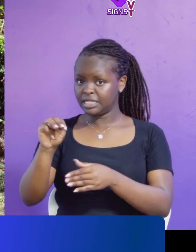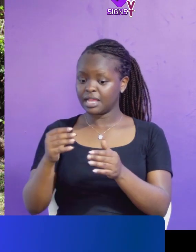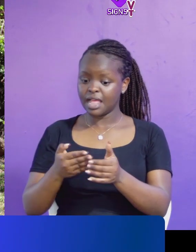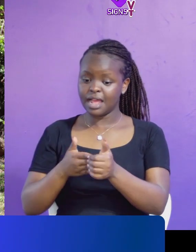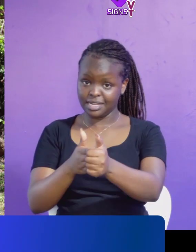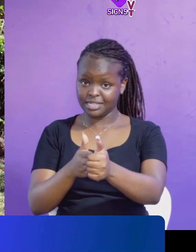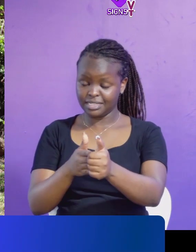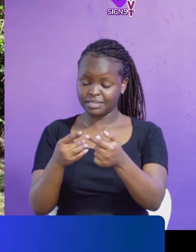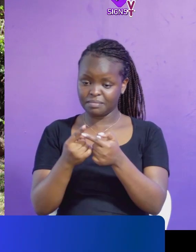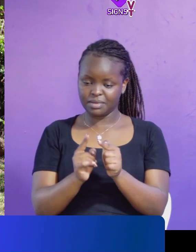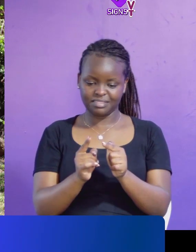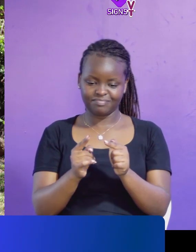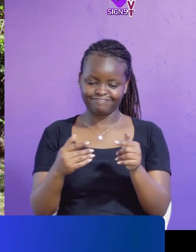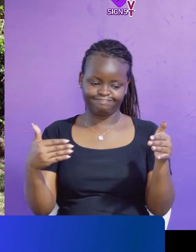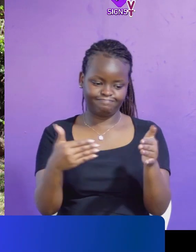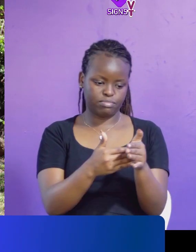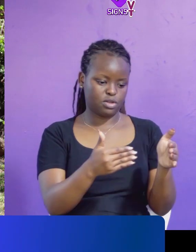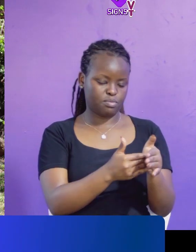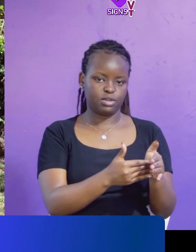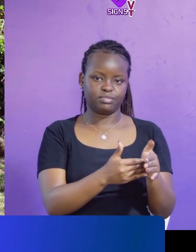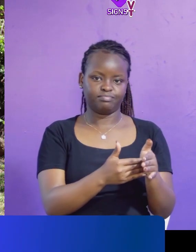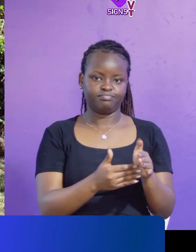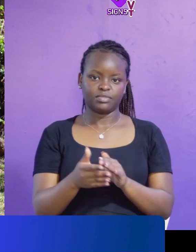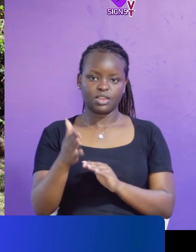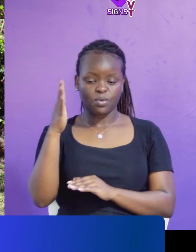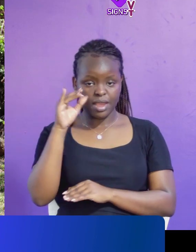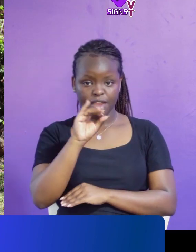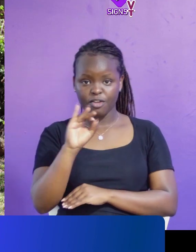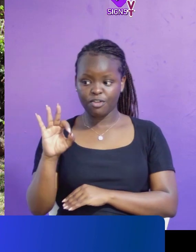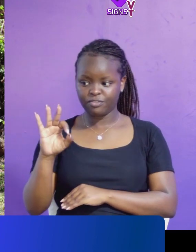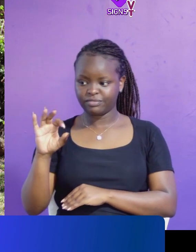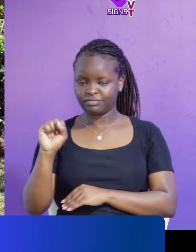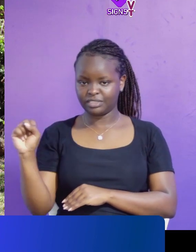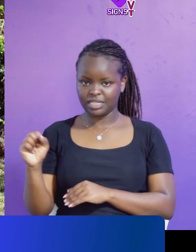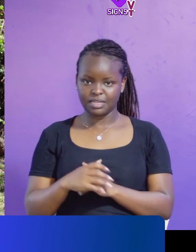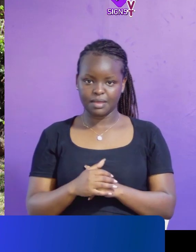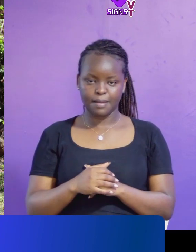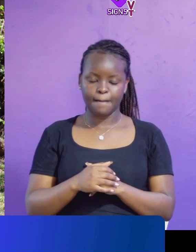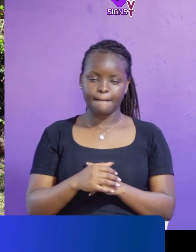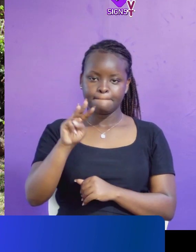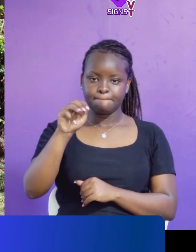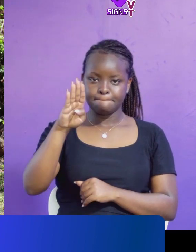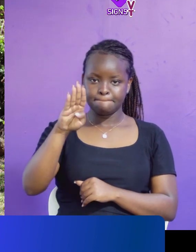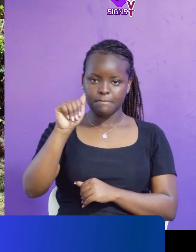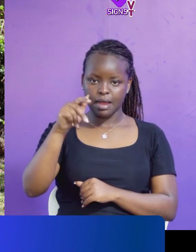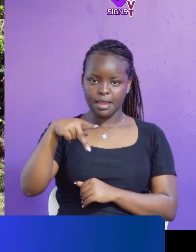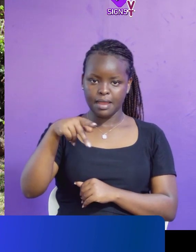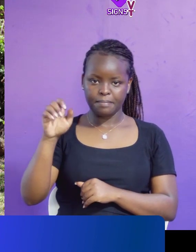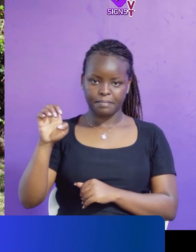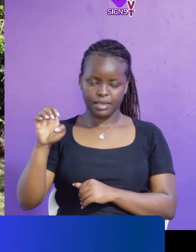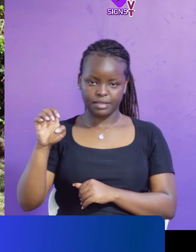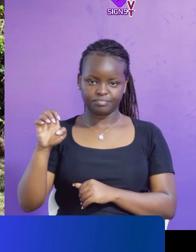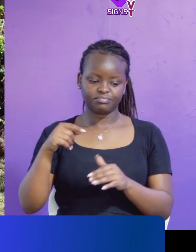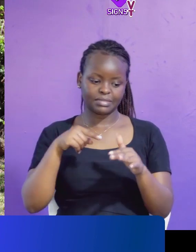and the goal was overruled for offside. Kylian Mbappe and Arda Güler were on the score